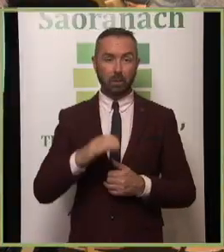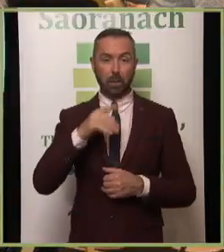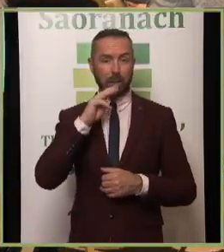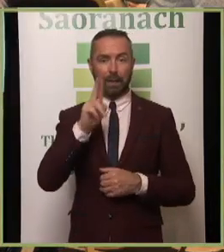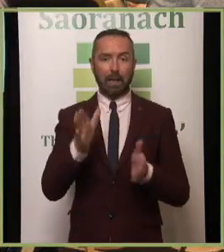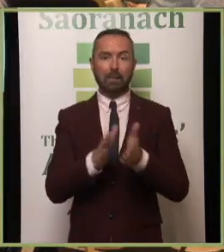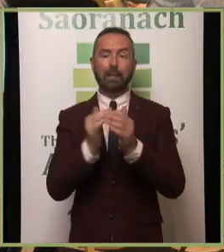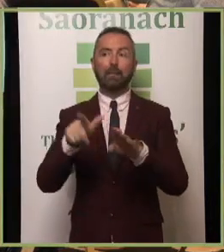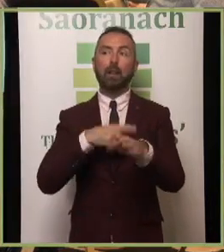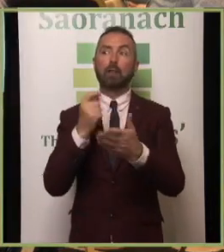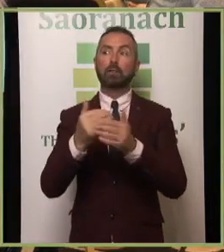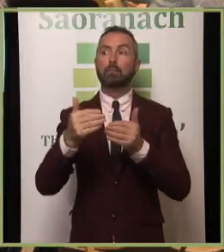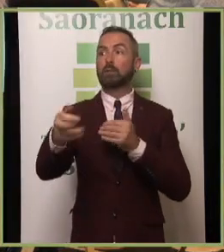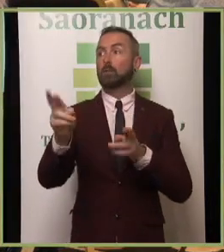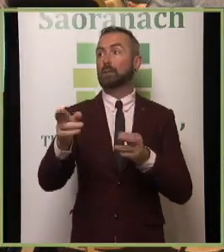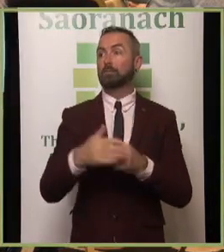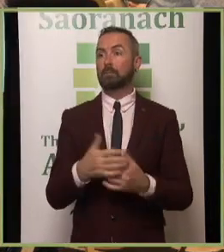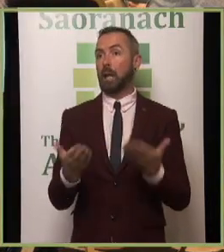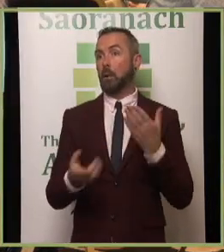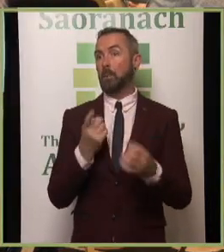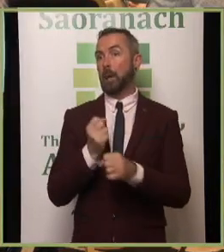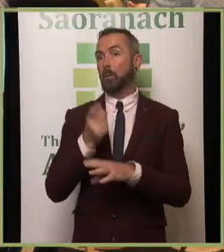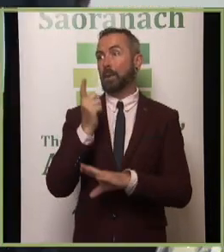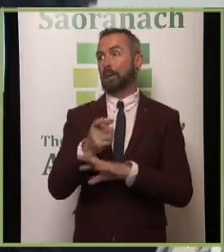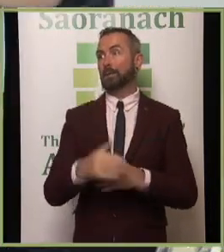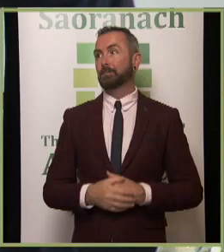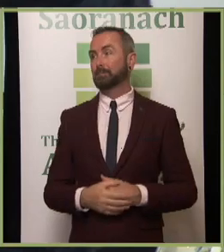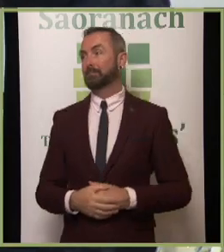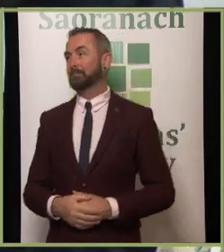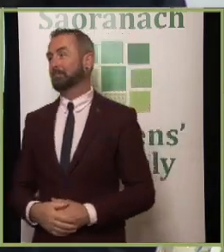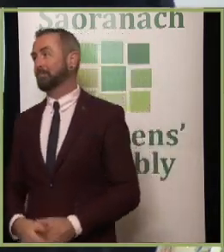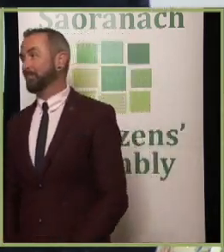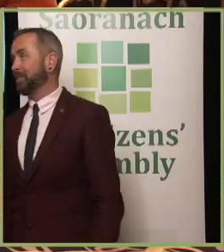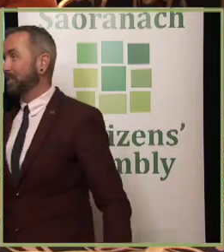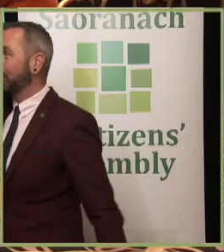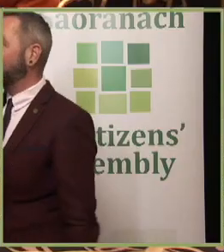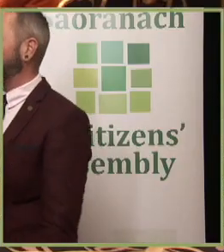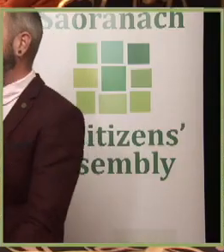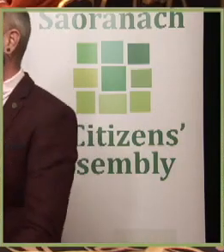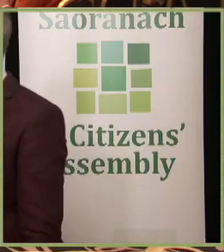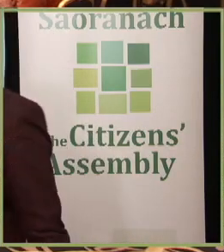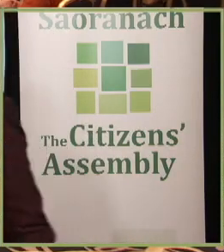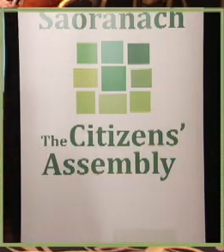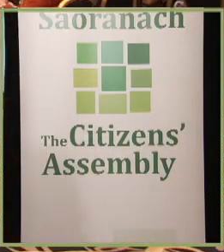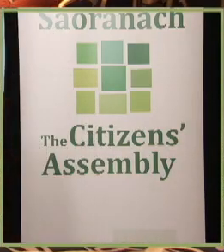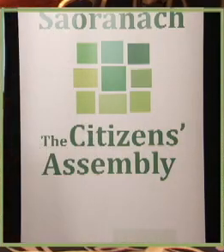Okay, how about that? This is a tricky one. Micheál, oh no, we're going to miss.